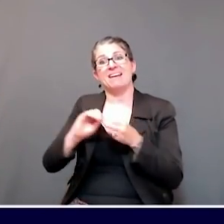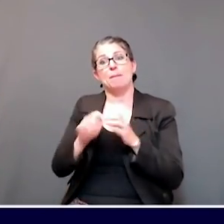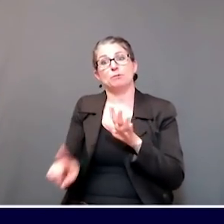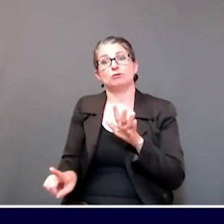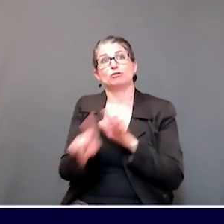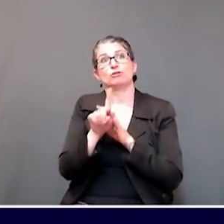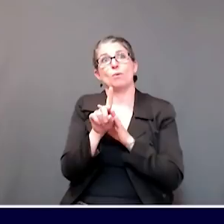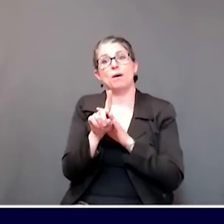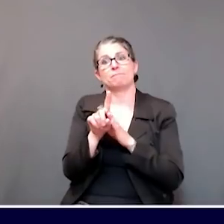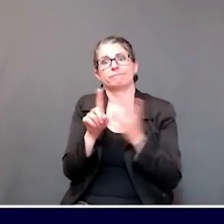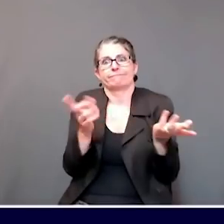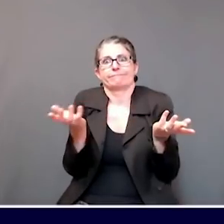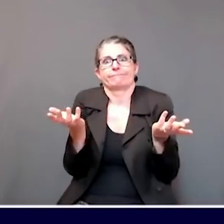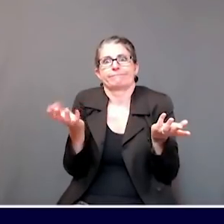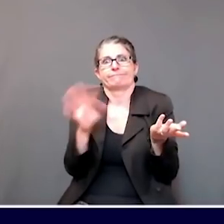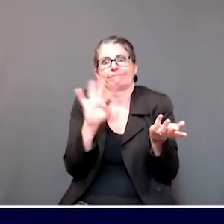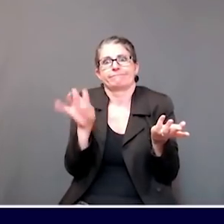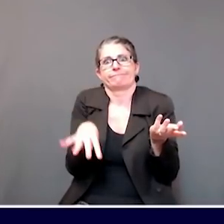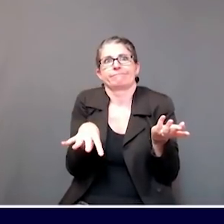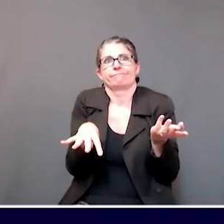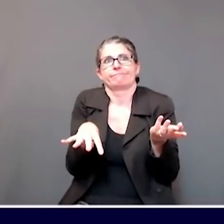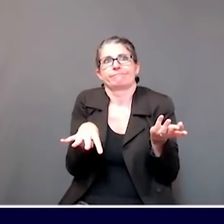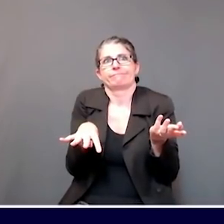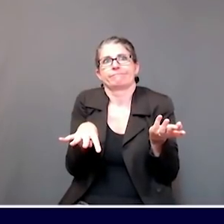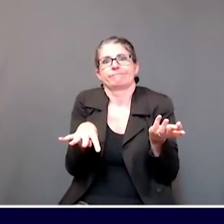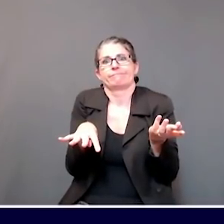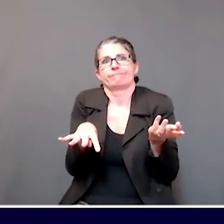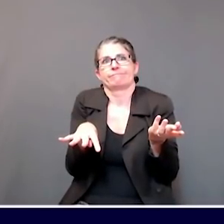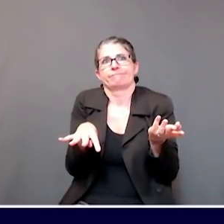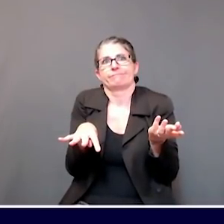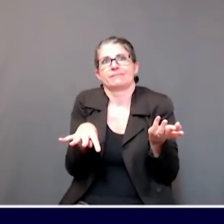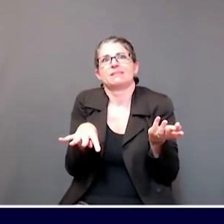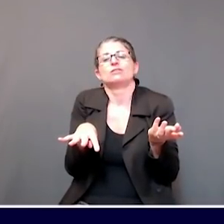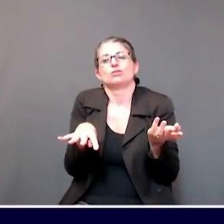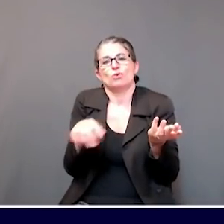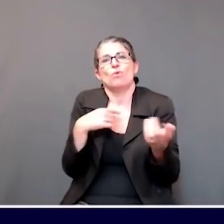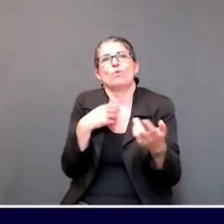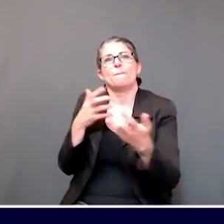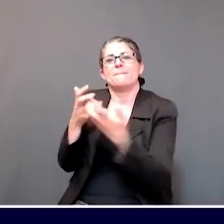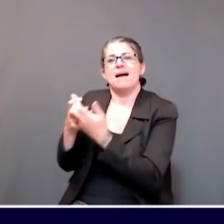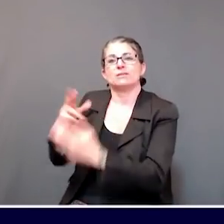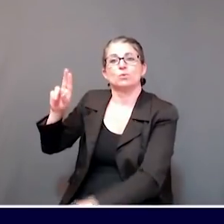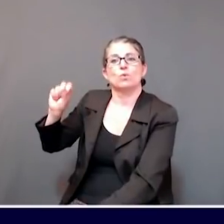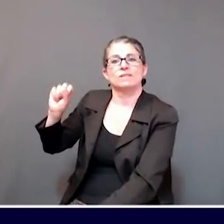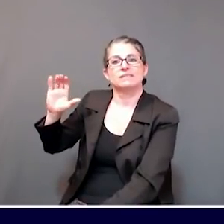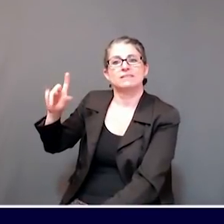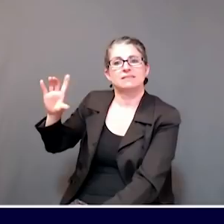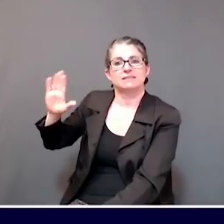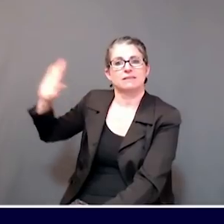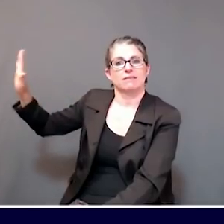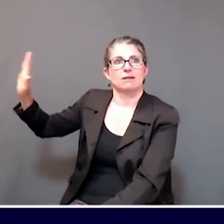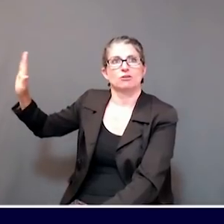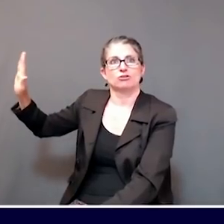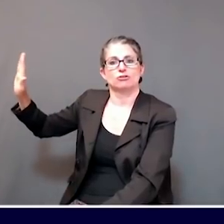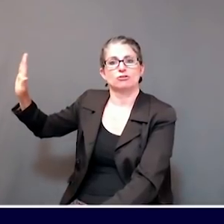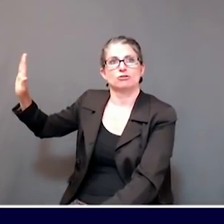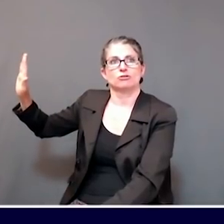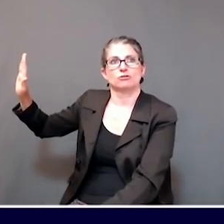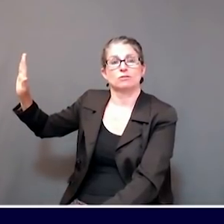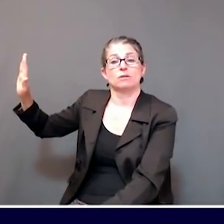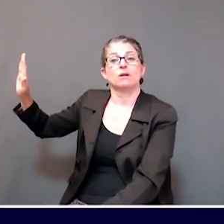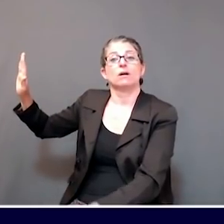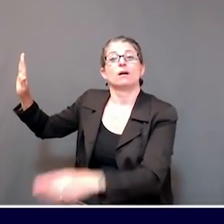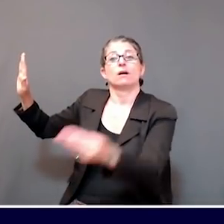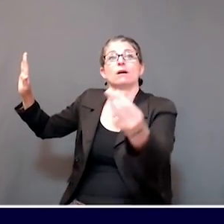is changing the way that we furnish data on our website to move away from when it gets reported to the state to when